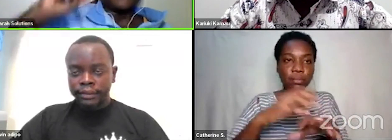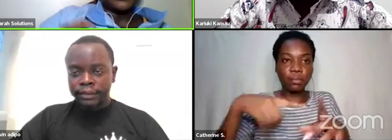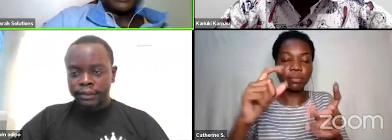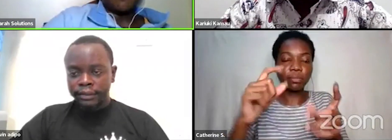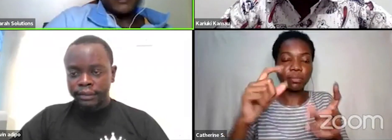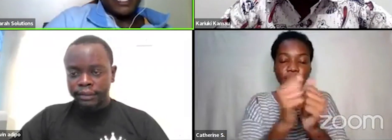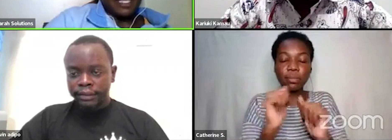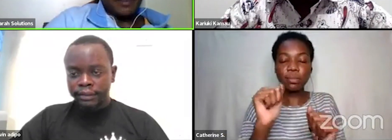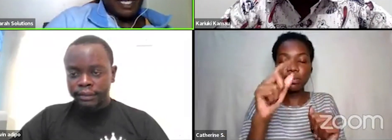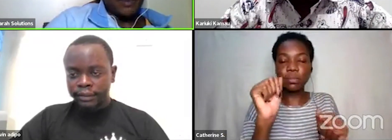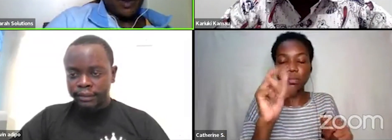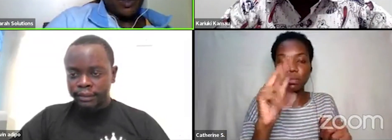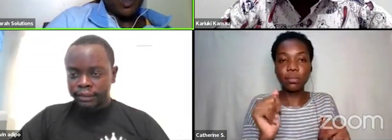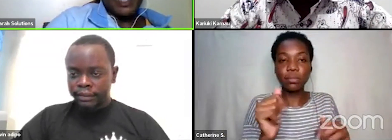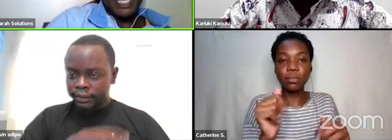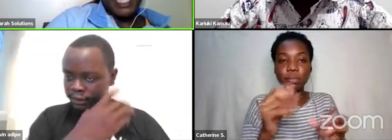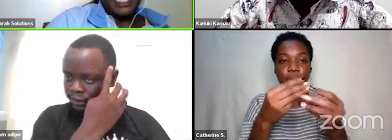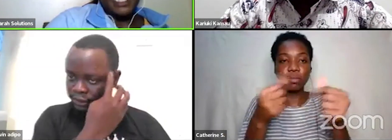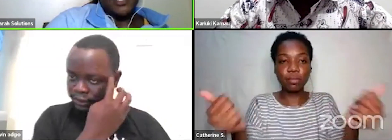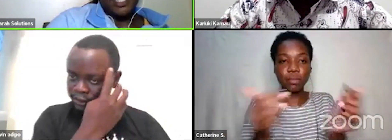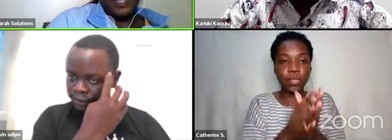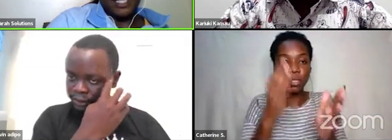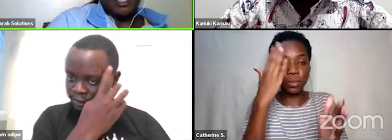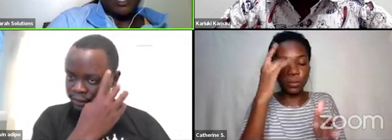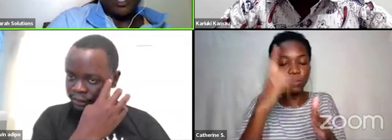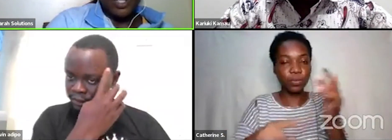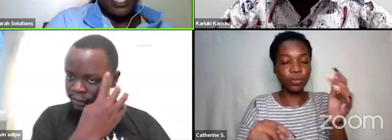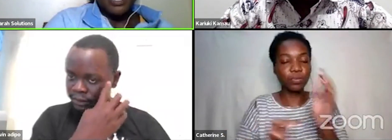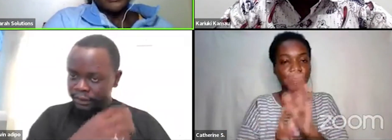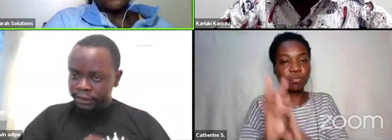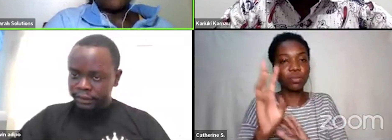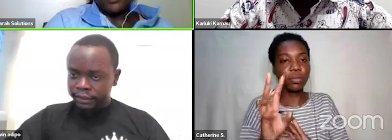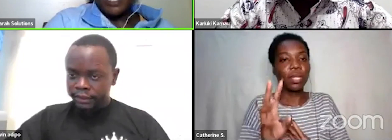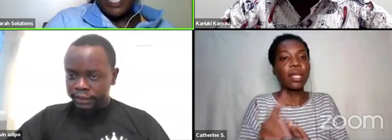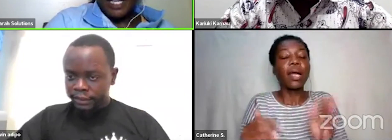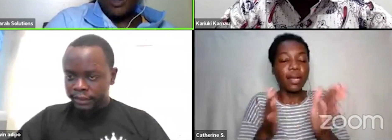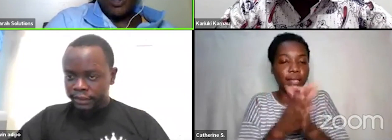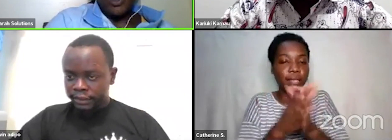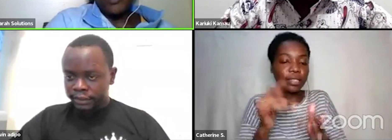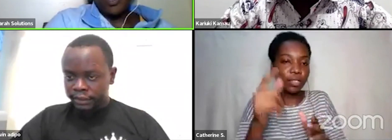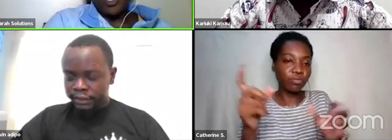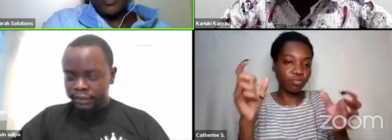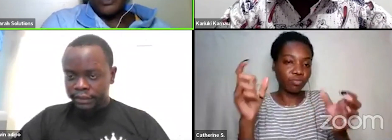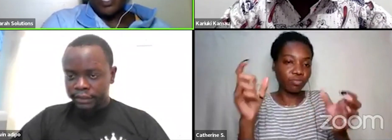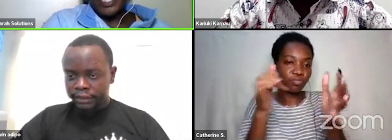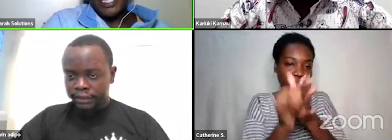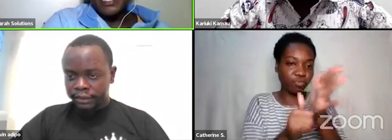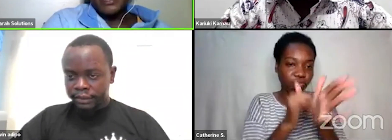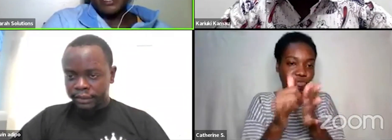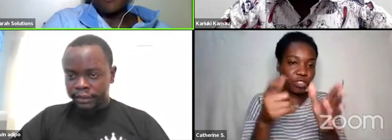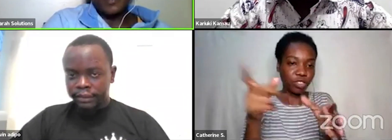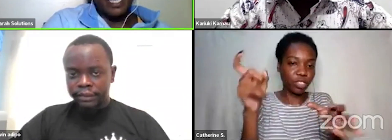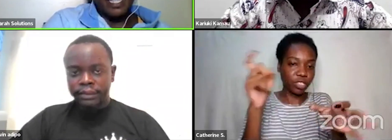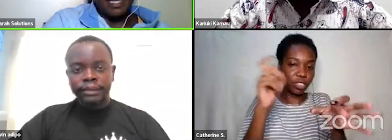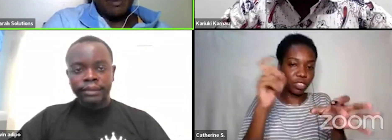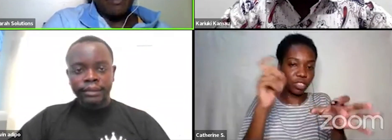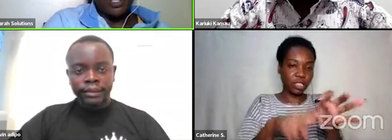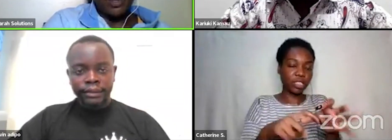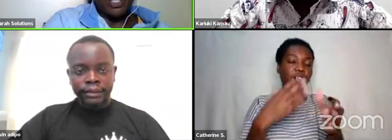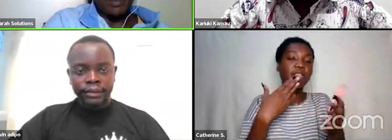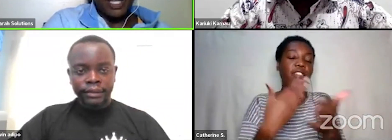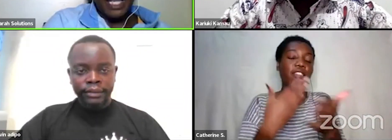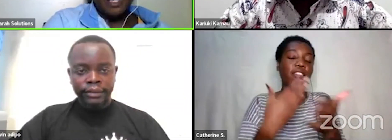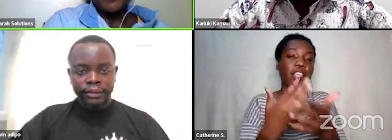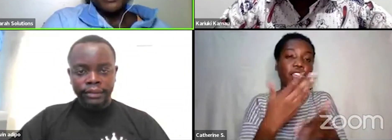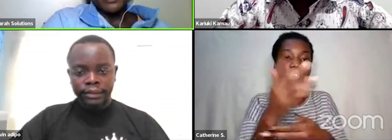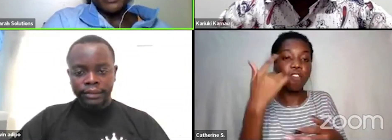coming up. Please subscribe to our YouTube channel. Get it right with the Tara Solutions. And of course, thank you to you for always joining us, for making the time